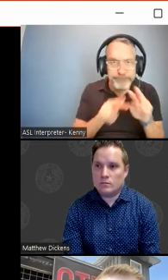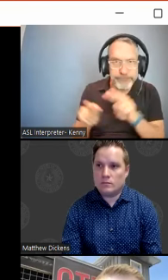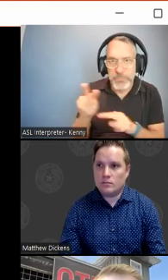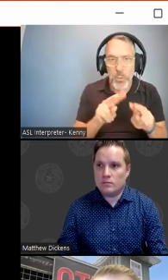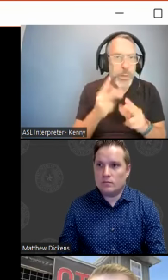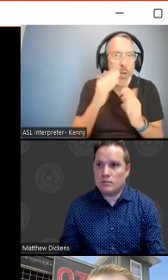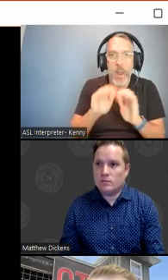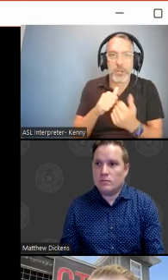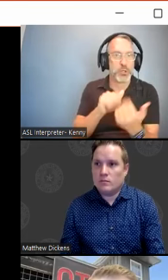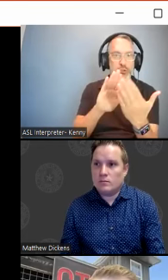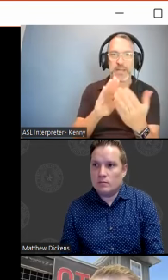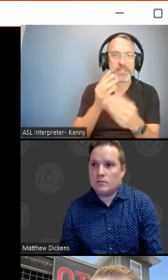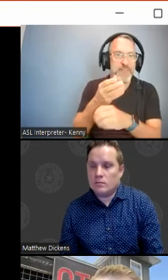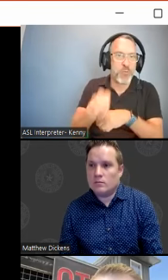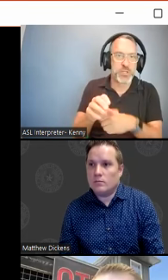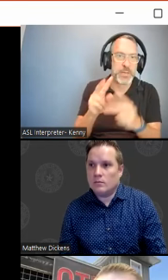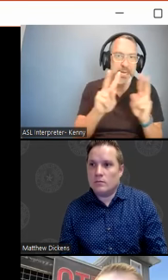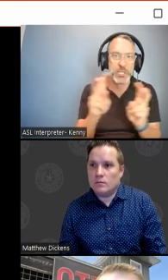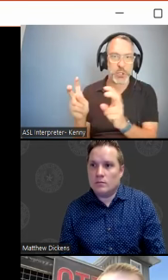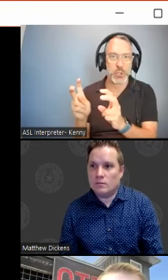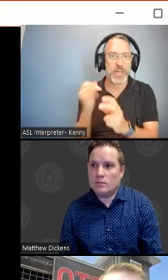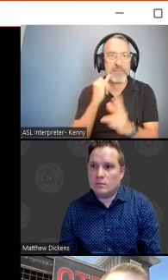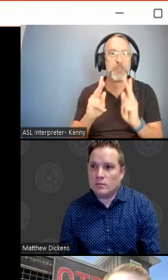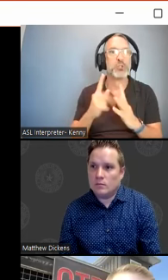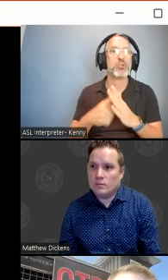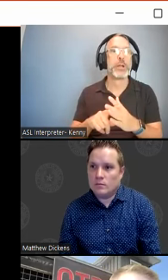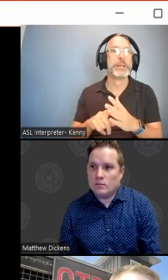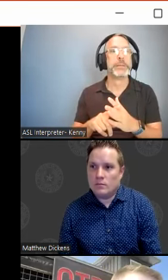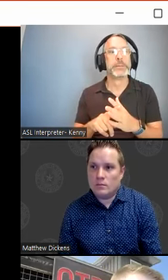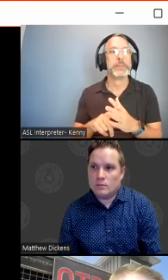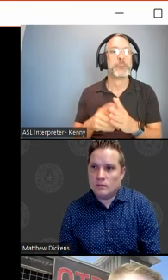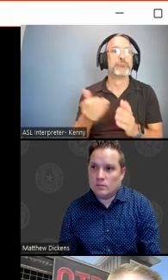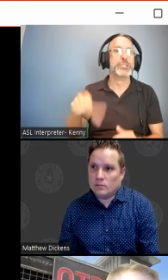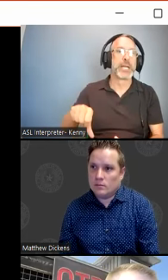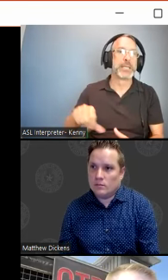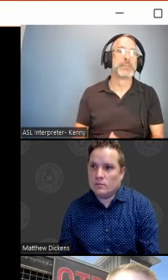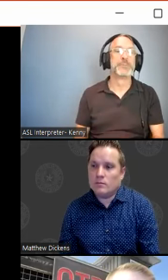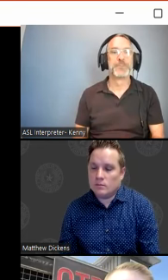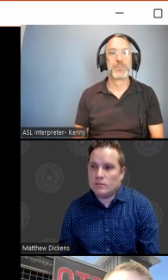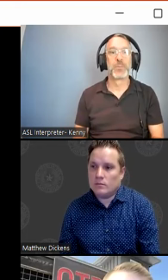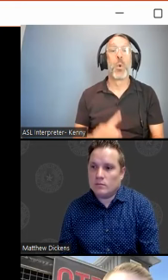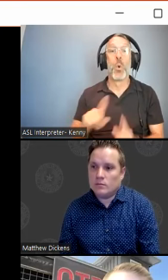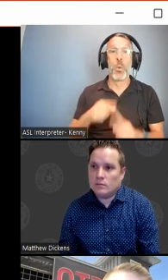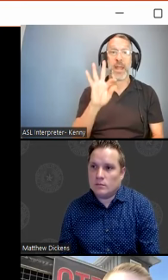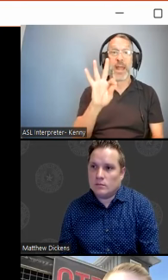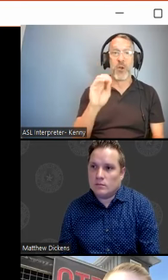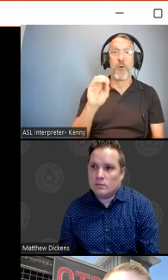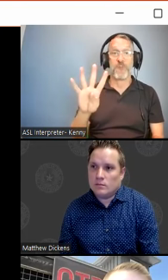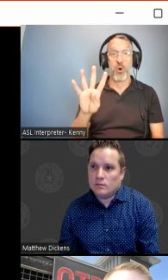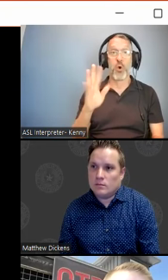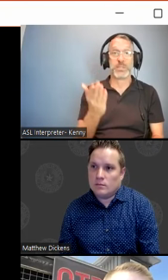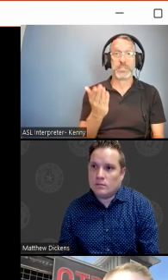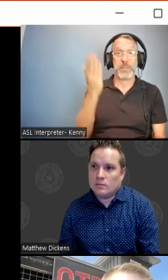address the enforcement issue if people started rejecting them. So once 904 was